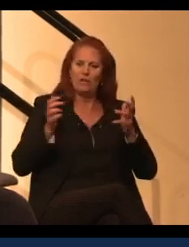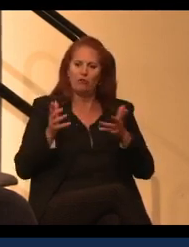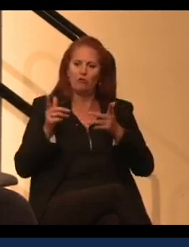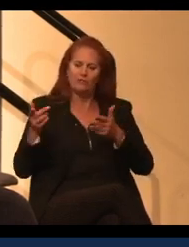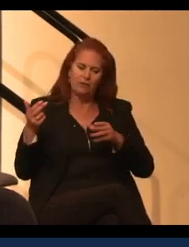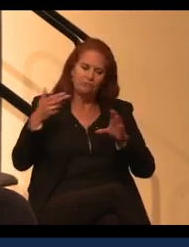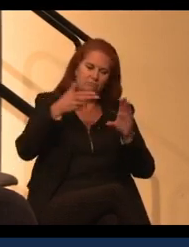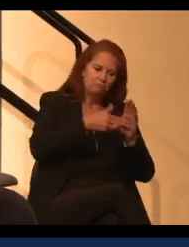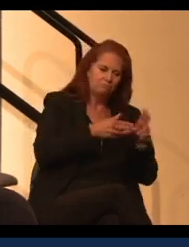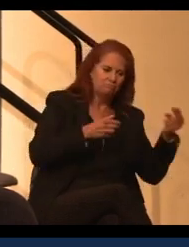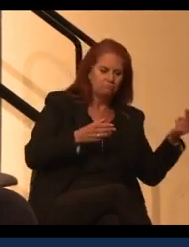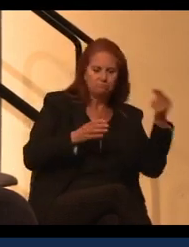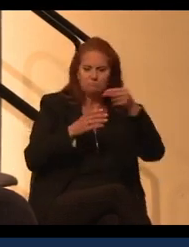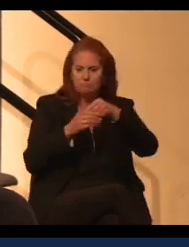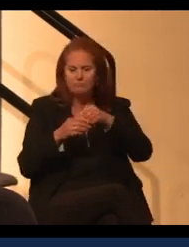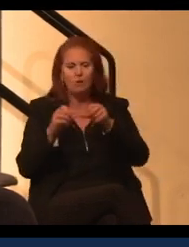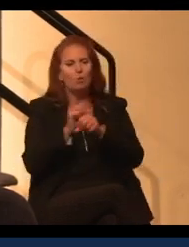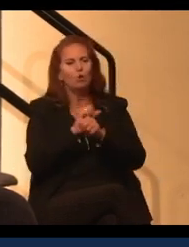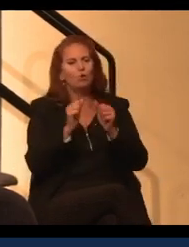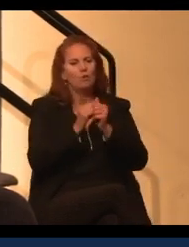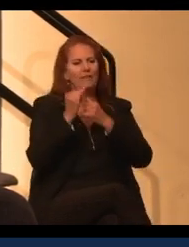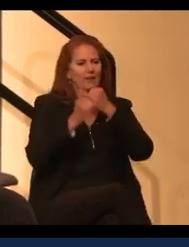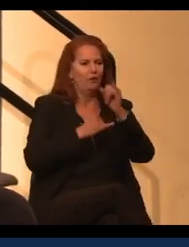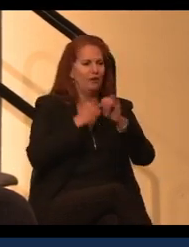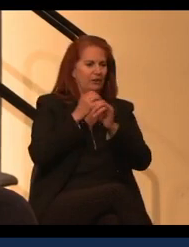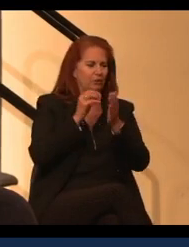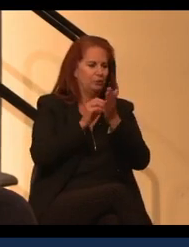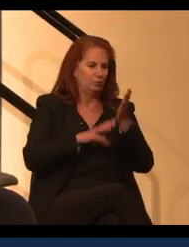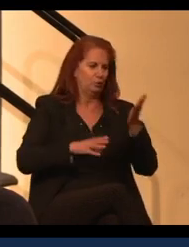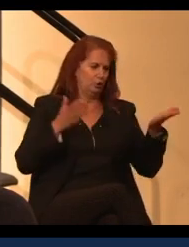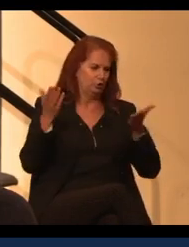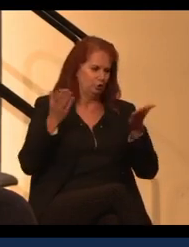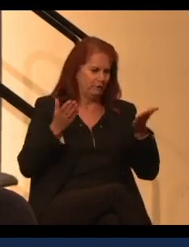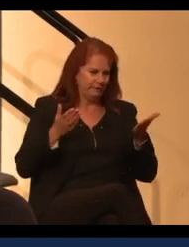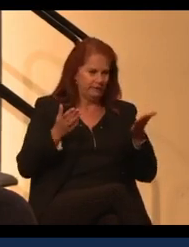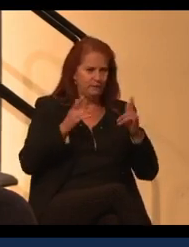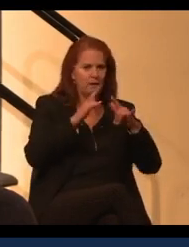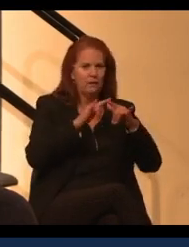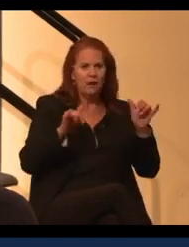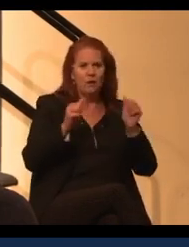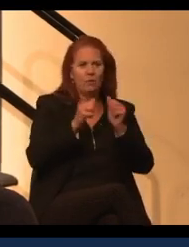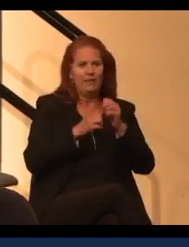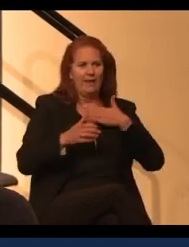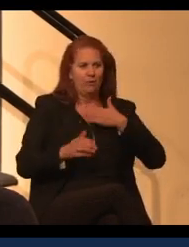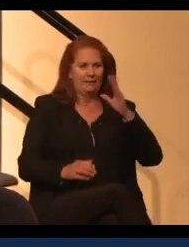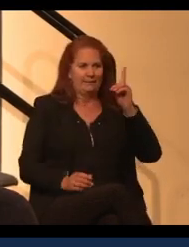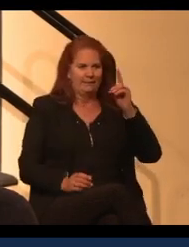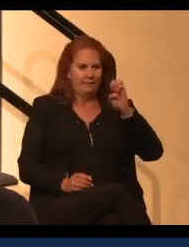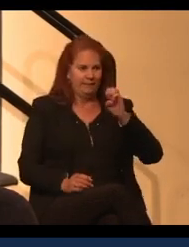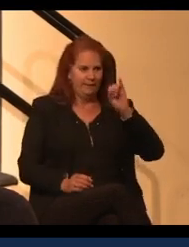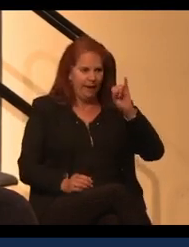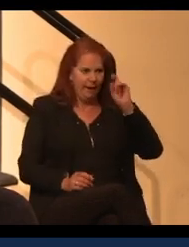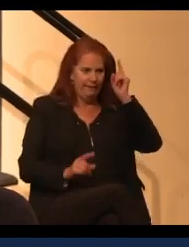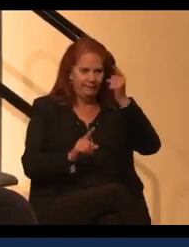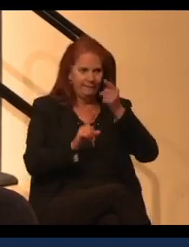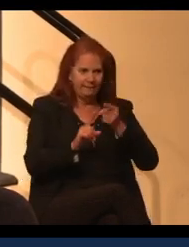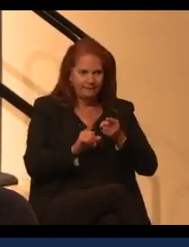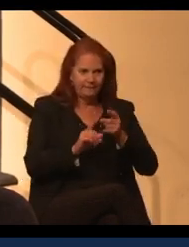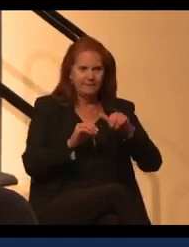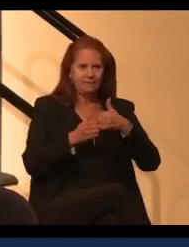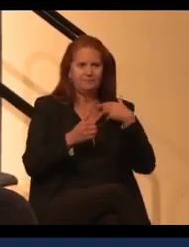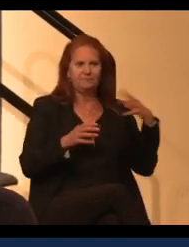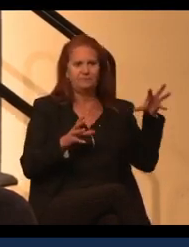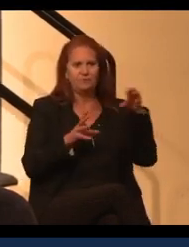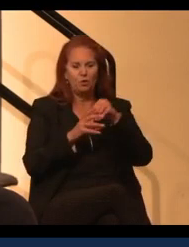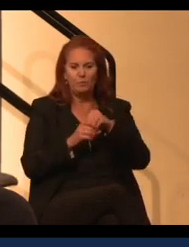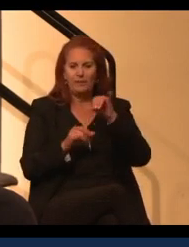their engagement? How do we work with international student services along with our DEI initiatives? How do we incorporate